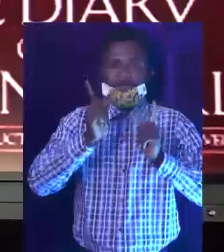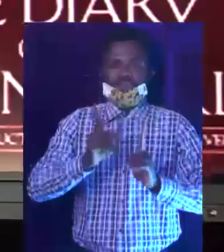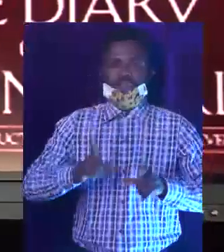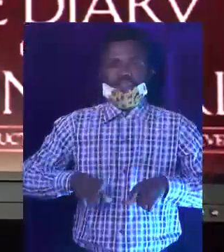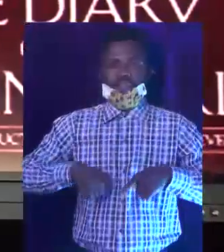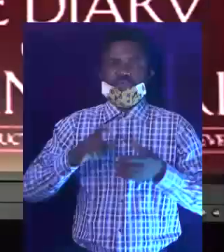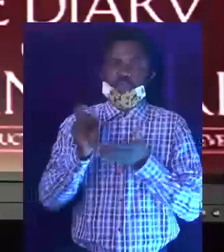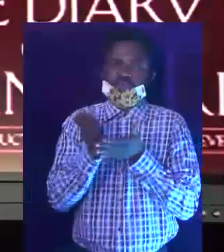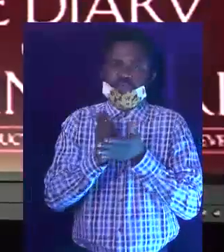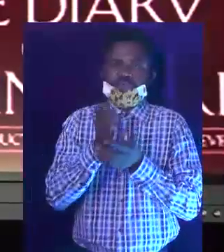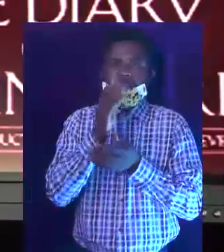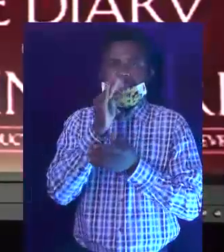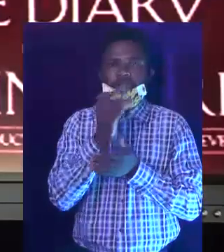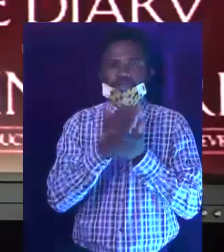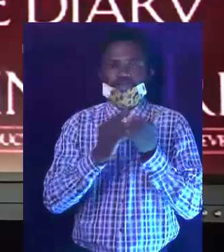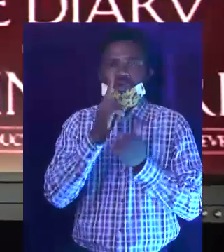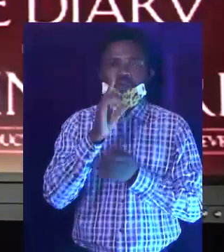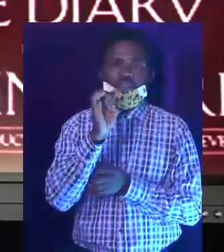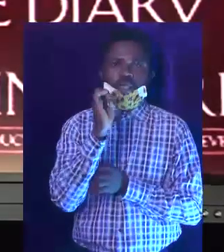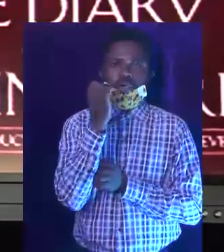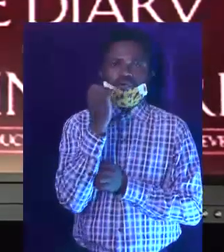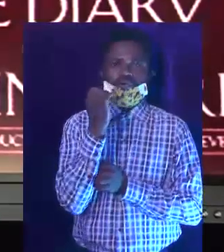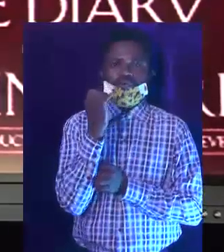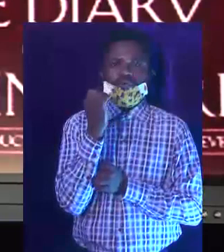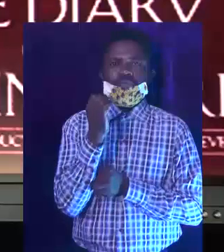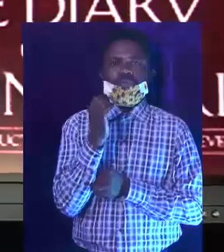life written by someone else.